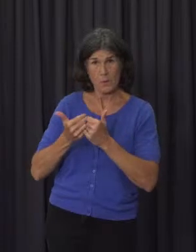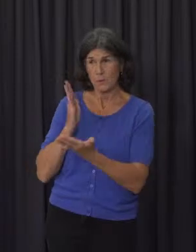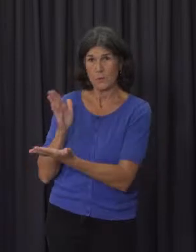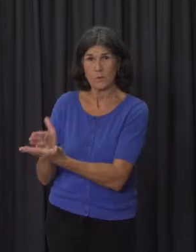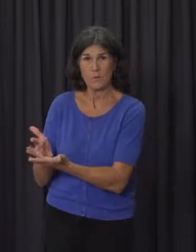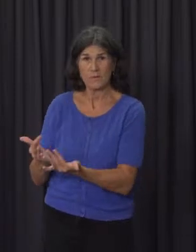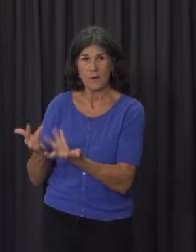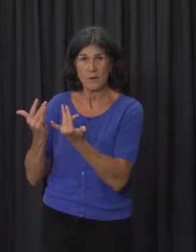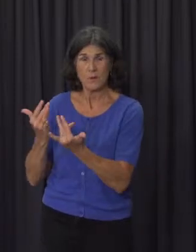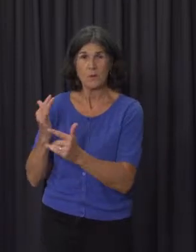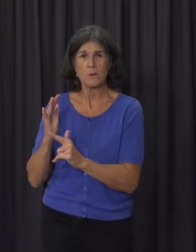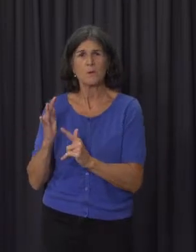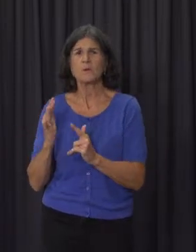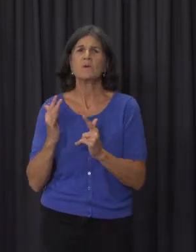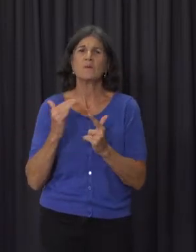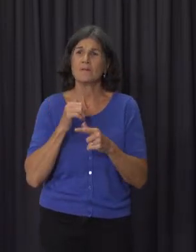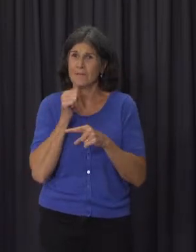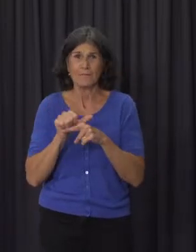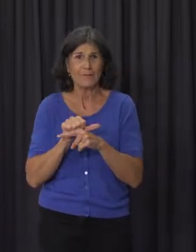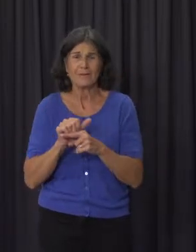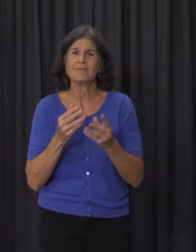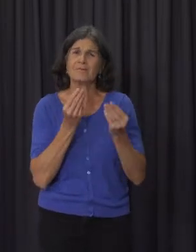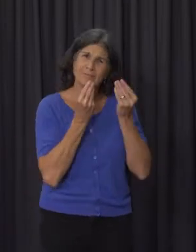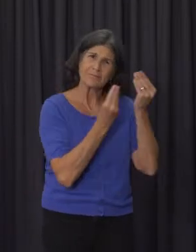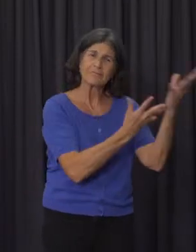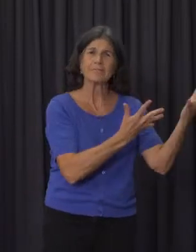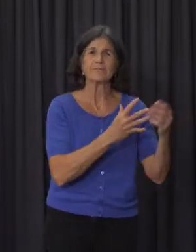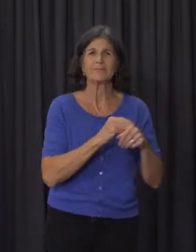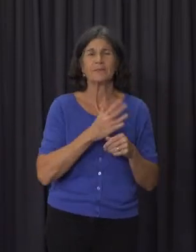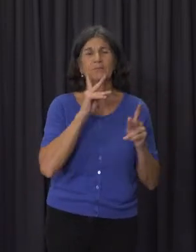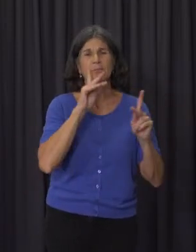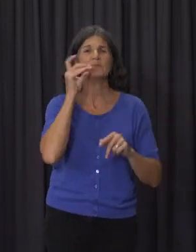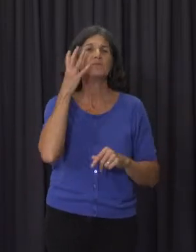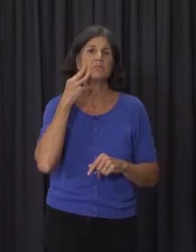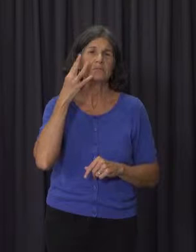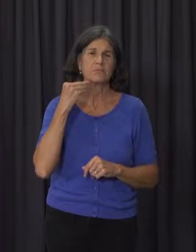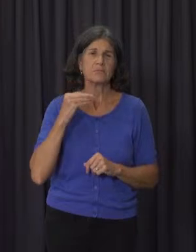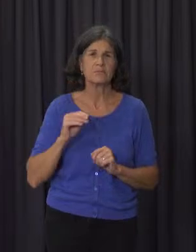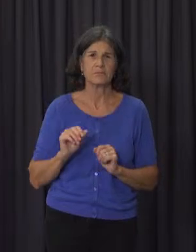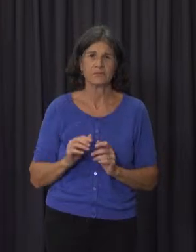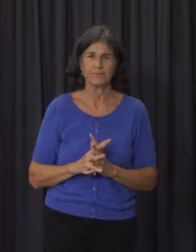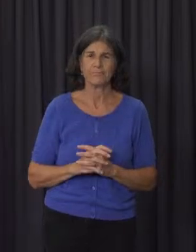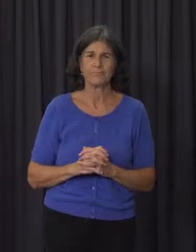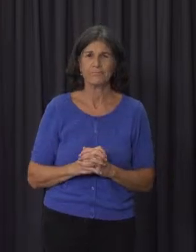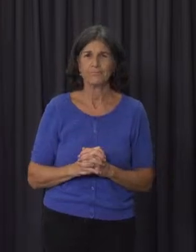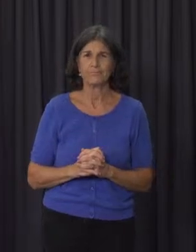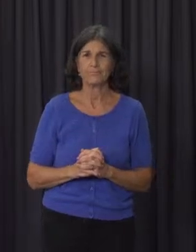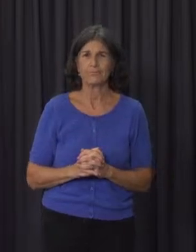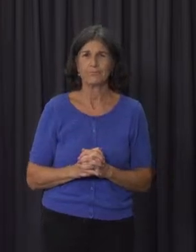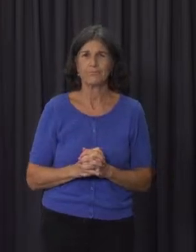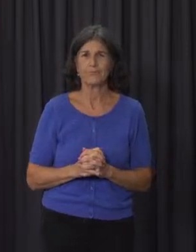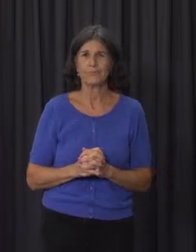safety for everyone. Thank you. Operator, can you put through the next caller?